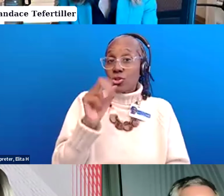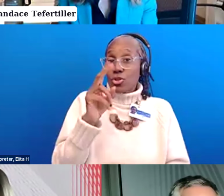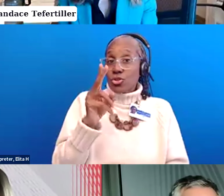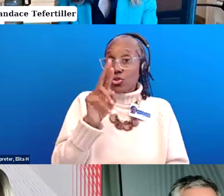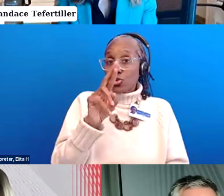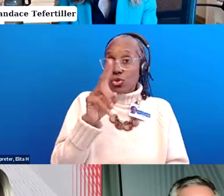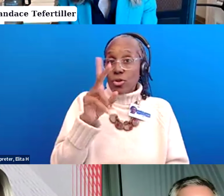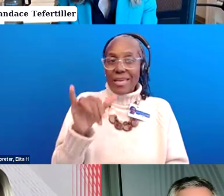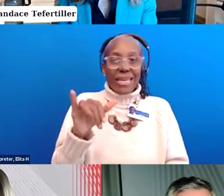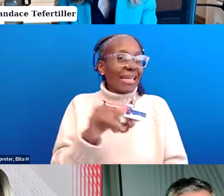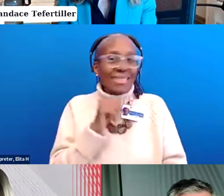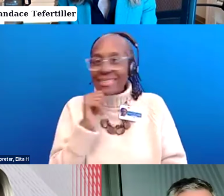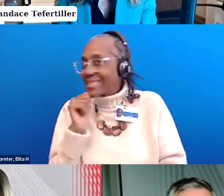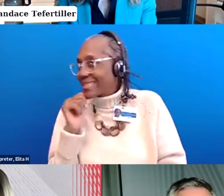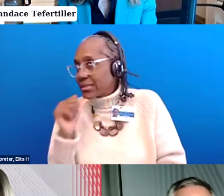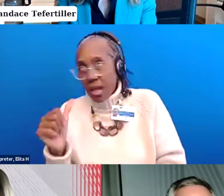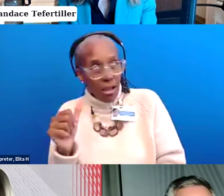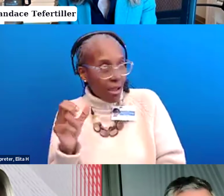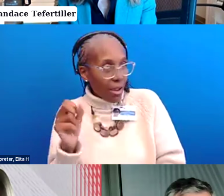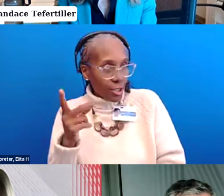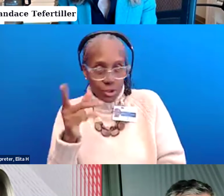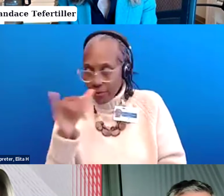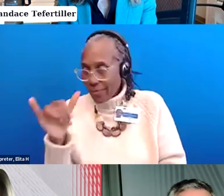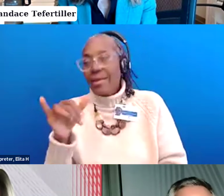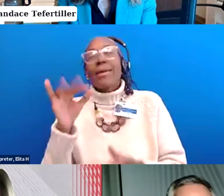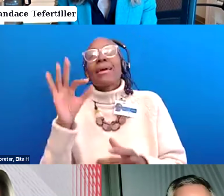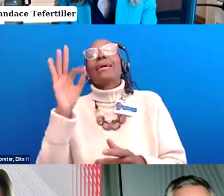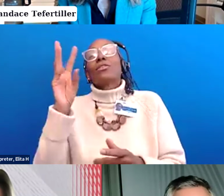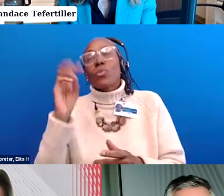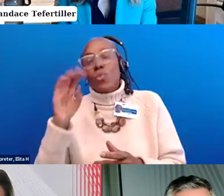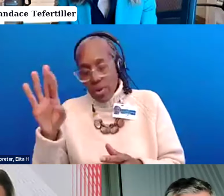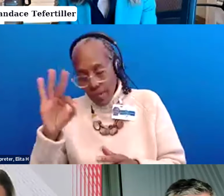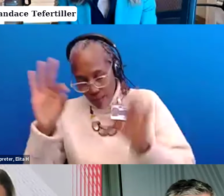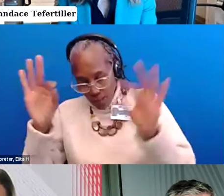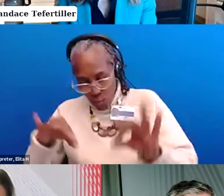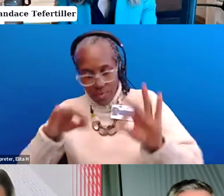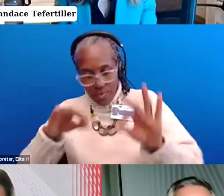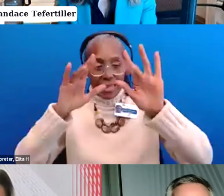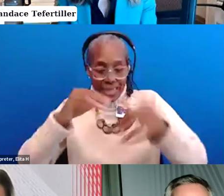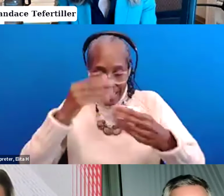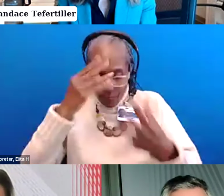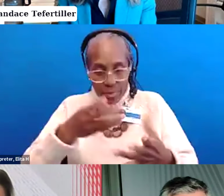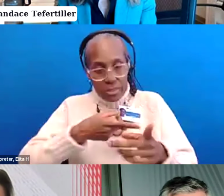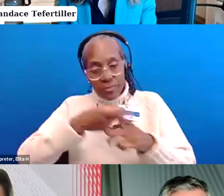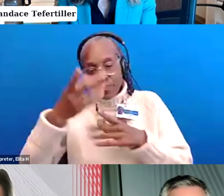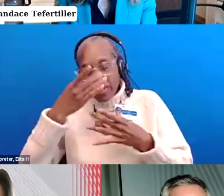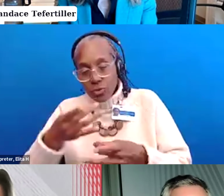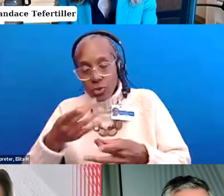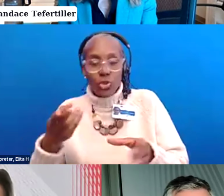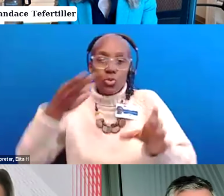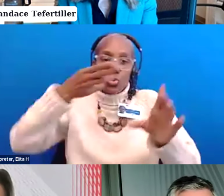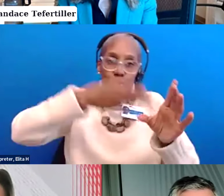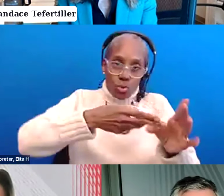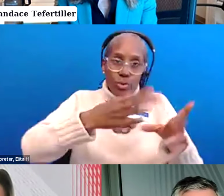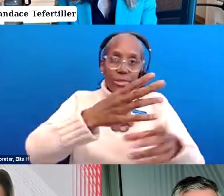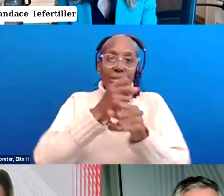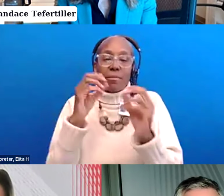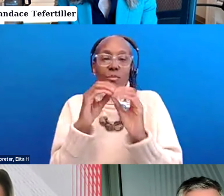it's not a survey. Yeah. Okay, it's a web form where you enter your information, your areas of interest, you opt in to receive